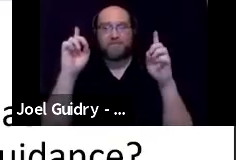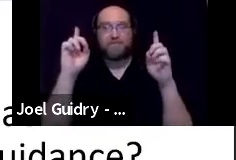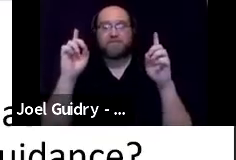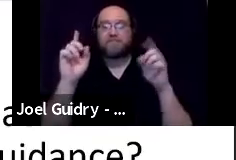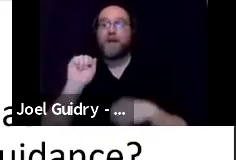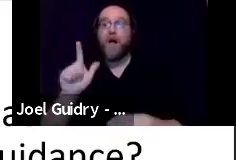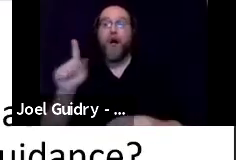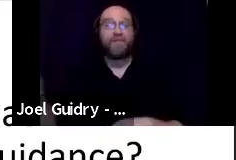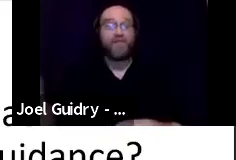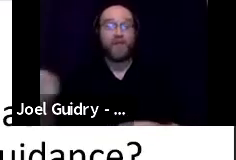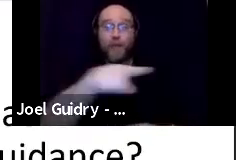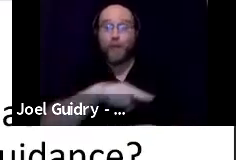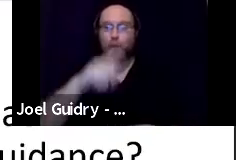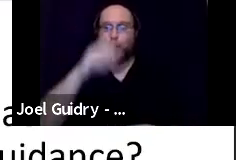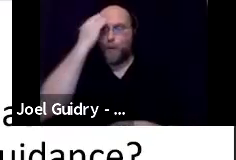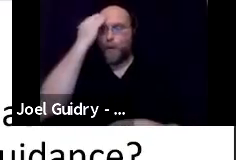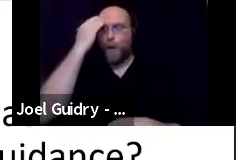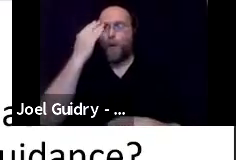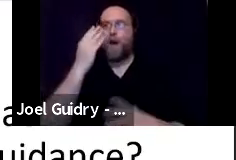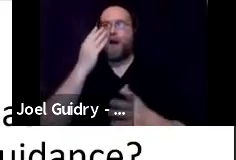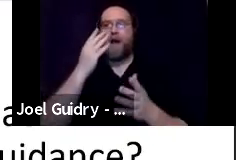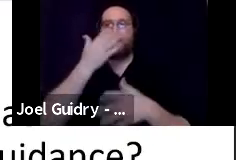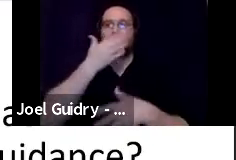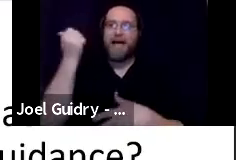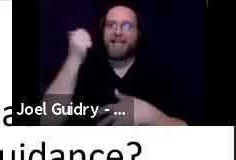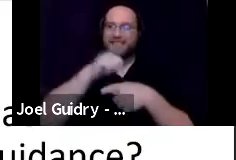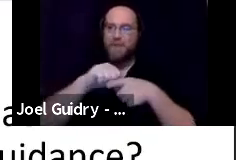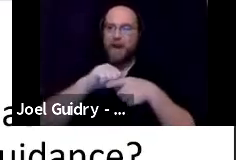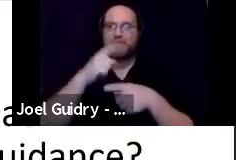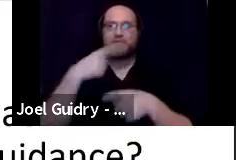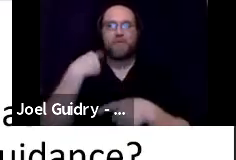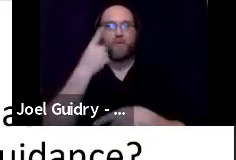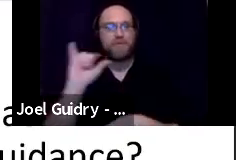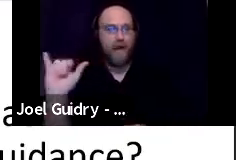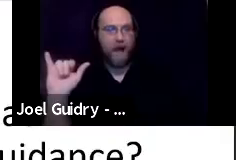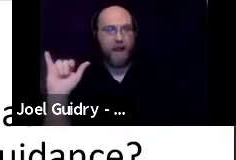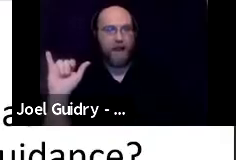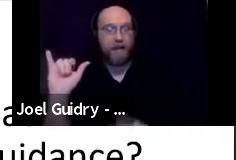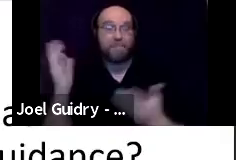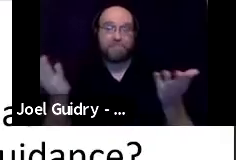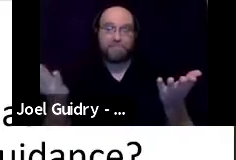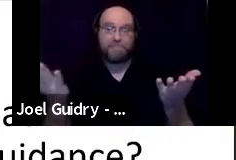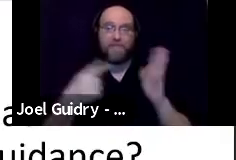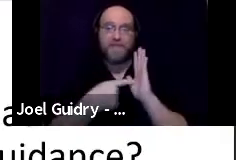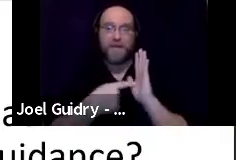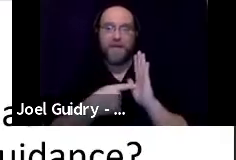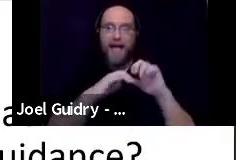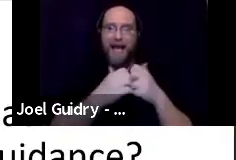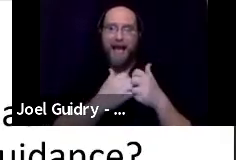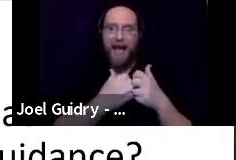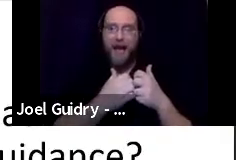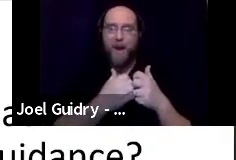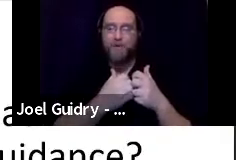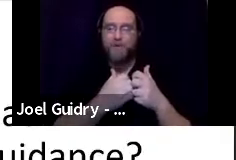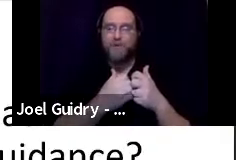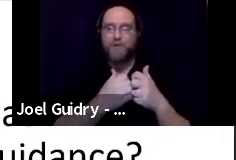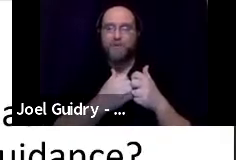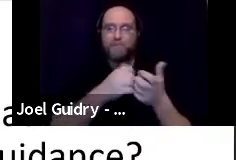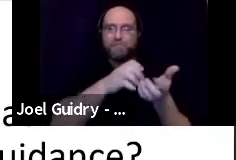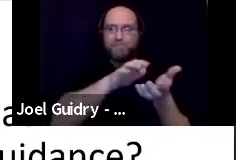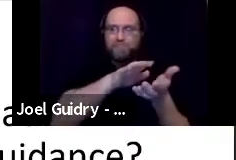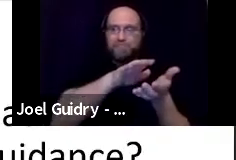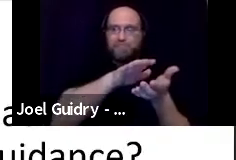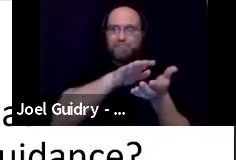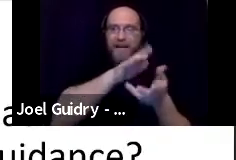looks like, whether that's best practice for how to maintain a school bus and the